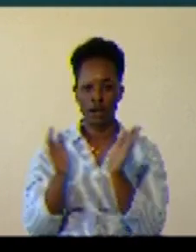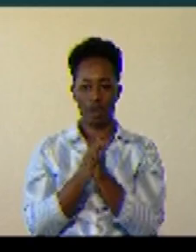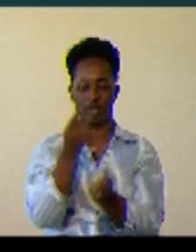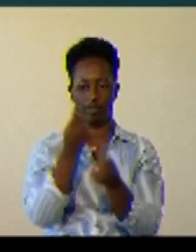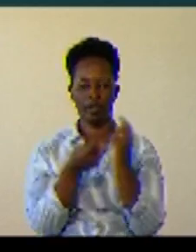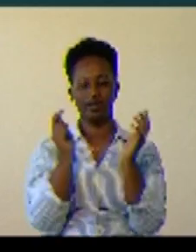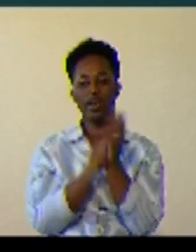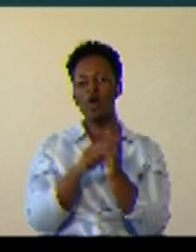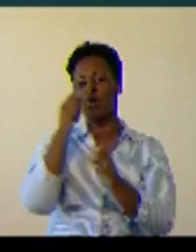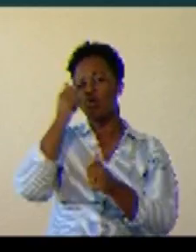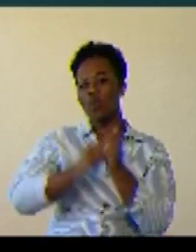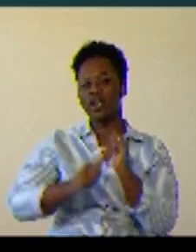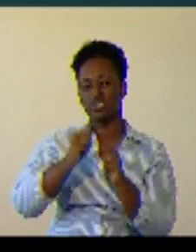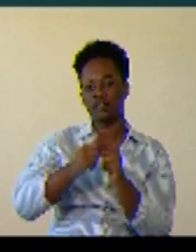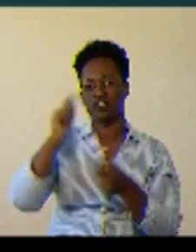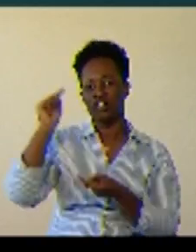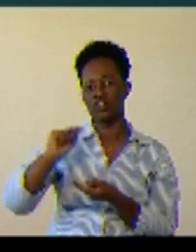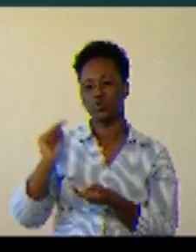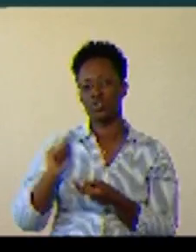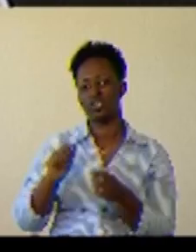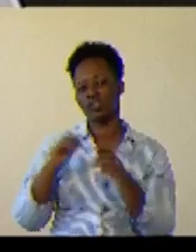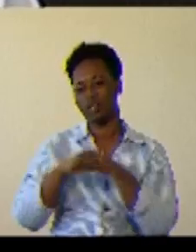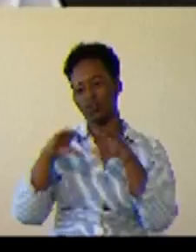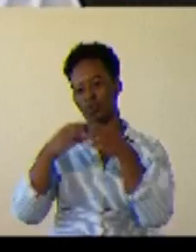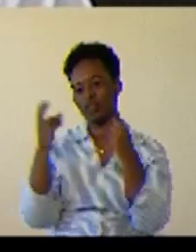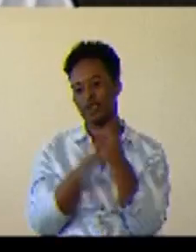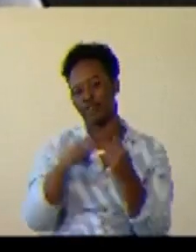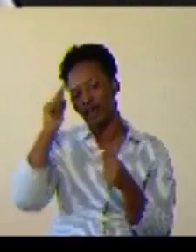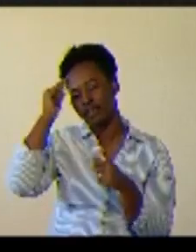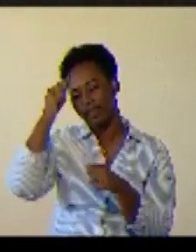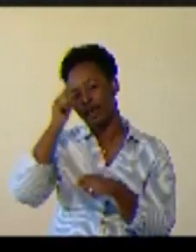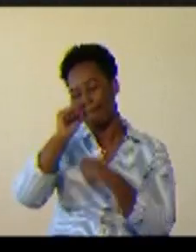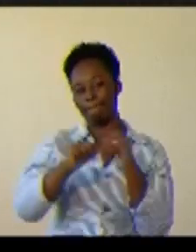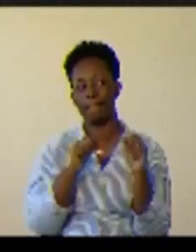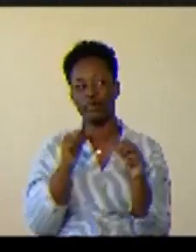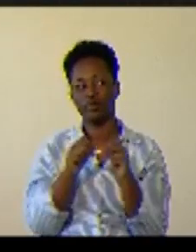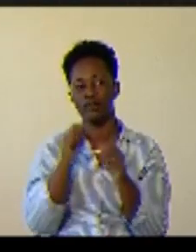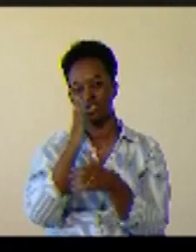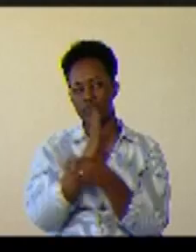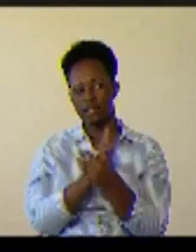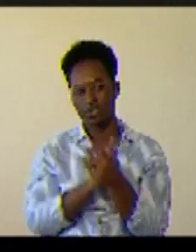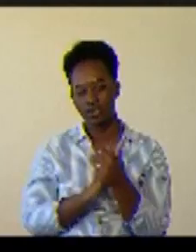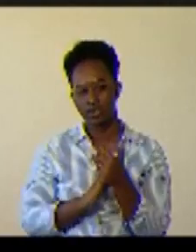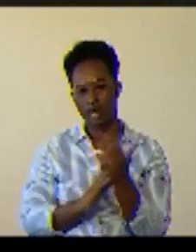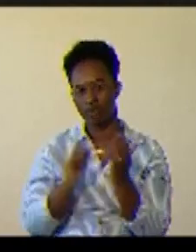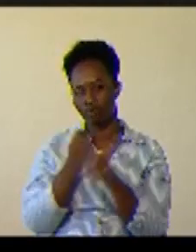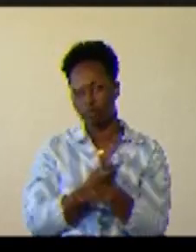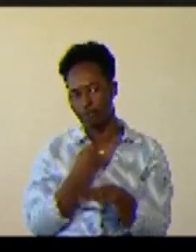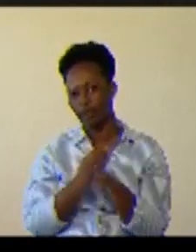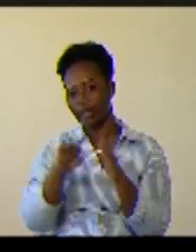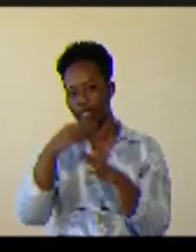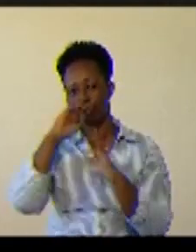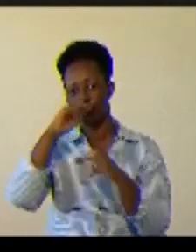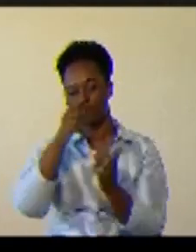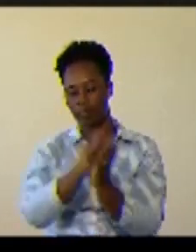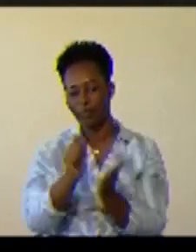move down the group of the halogens. Think about it. Some seconds and you write down the answer, and